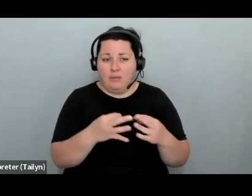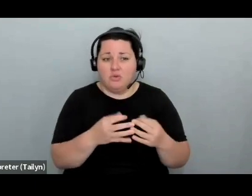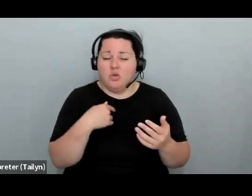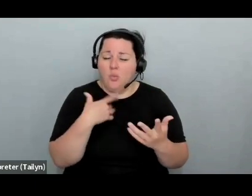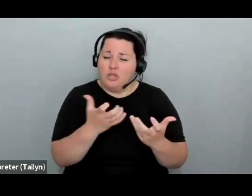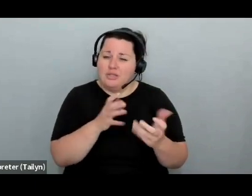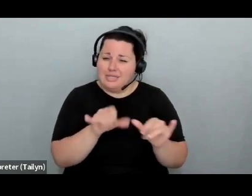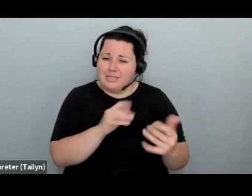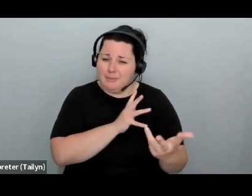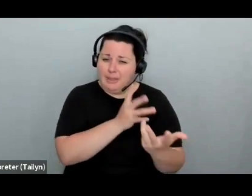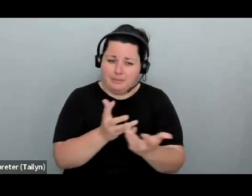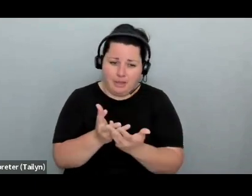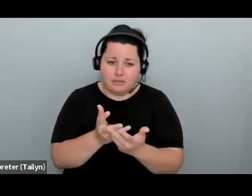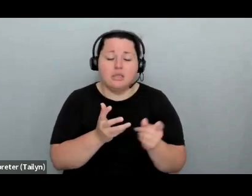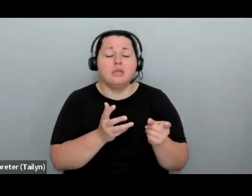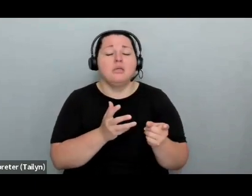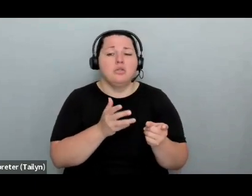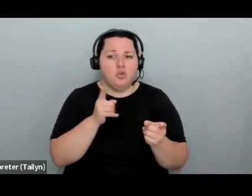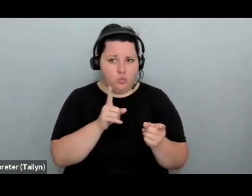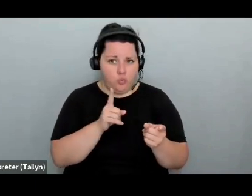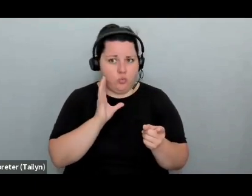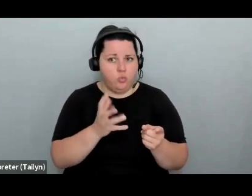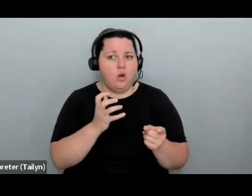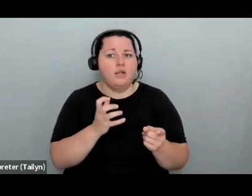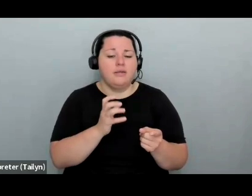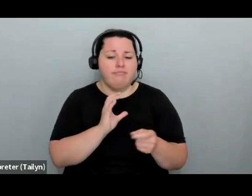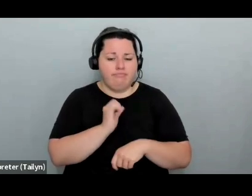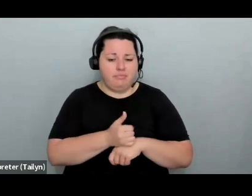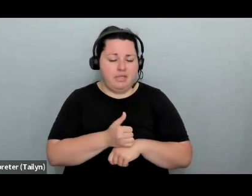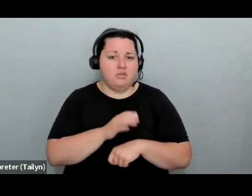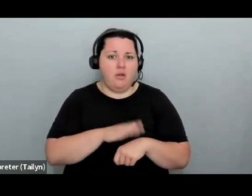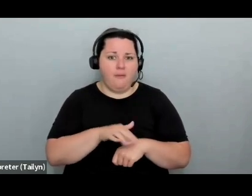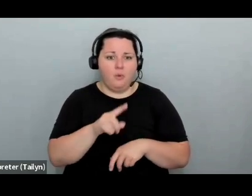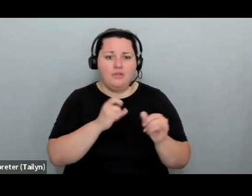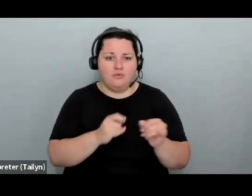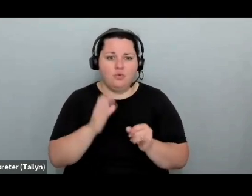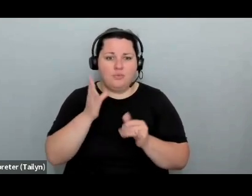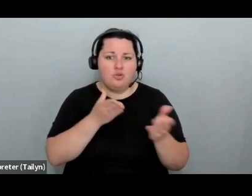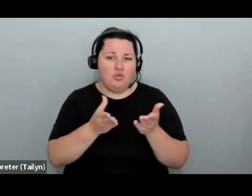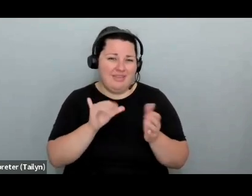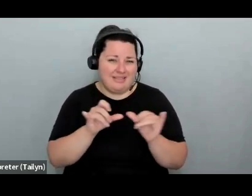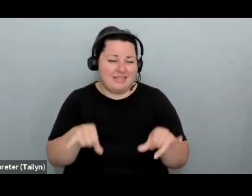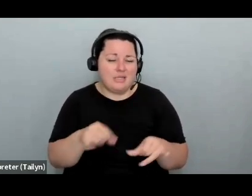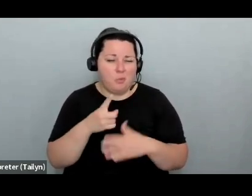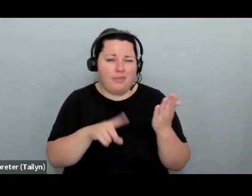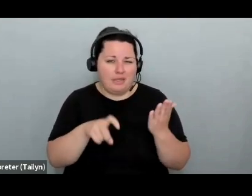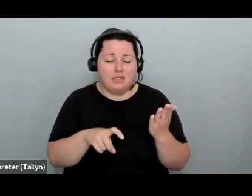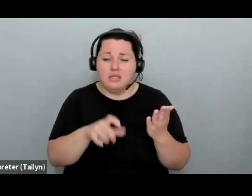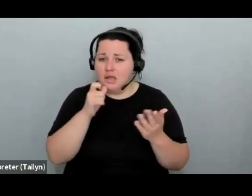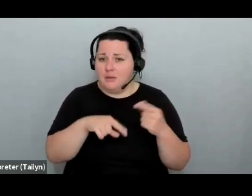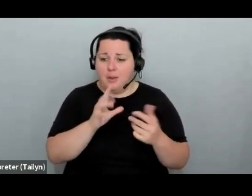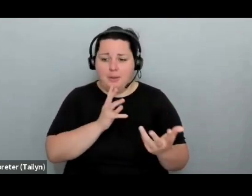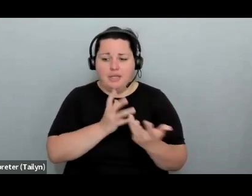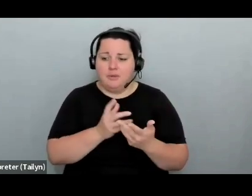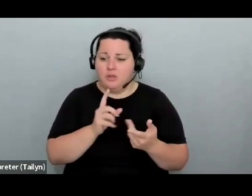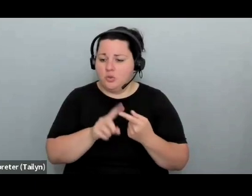want to customize it based upon what the individuals that are going to be served in that system need. It's not about customizing it to a